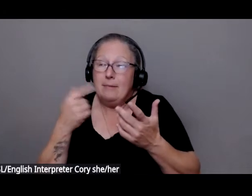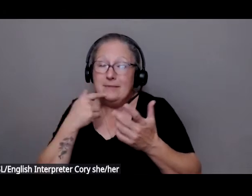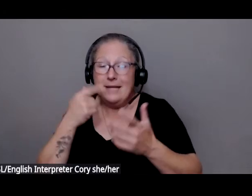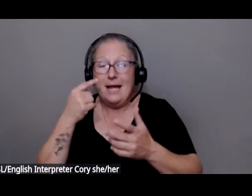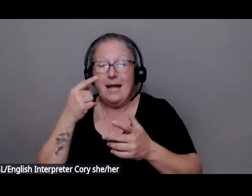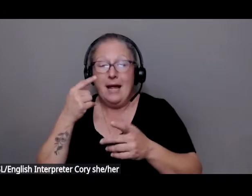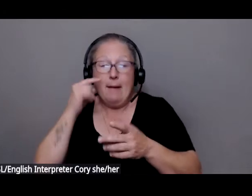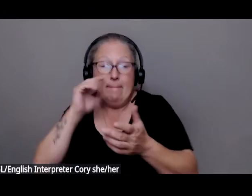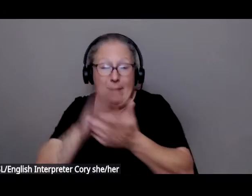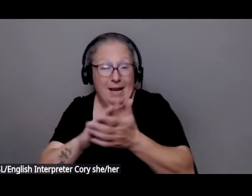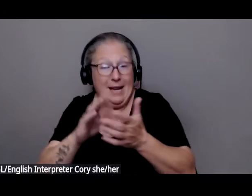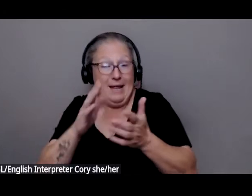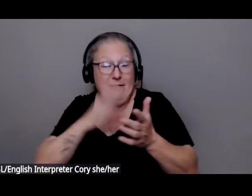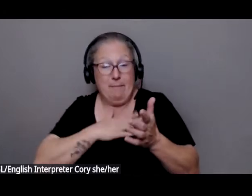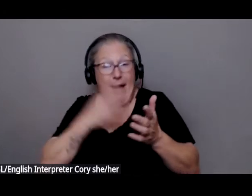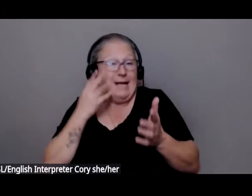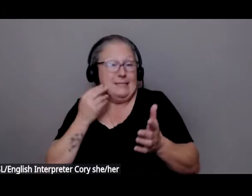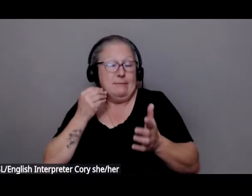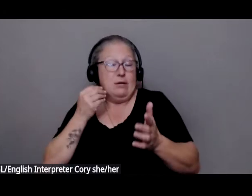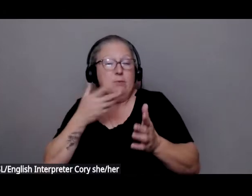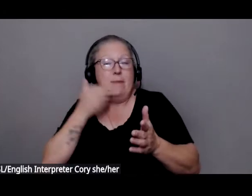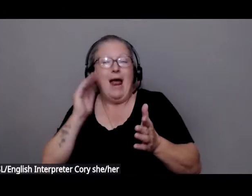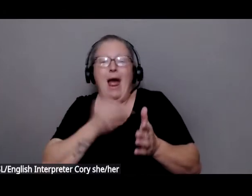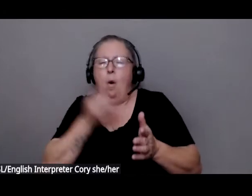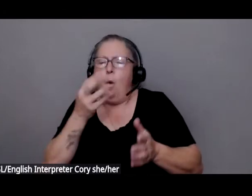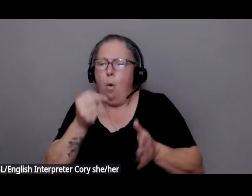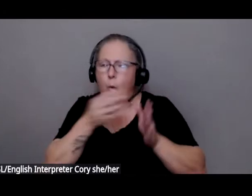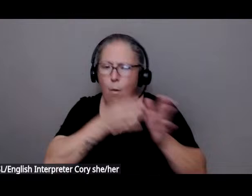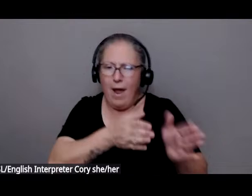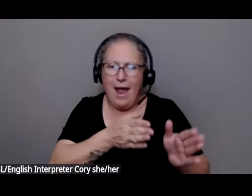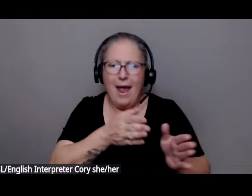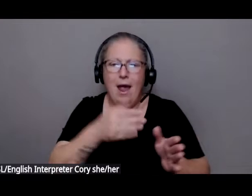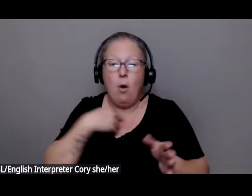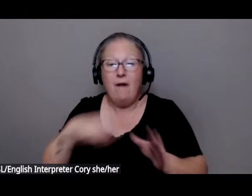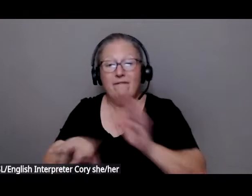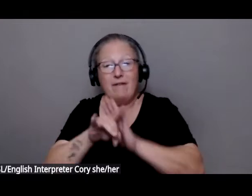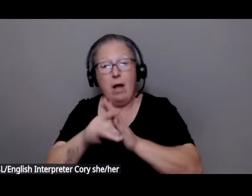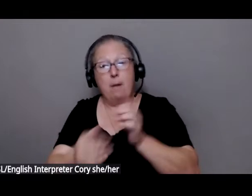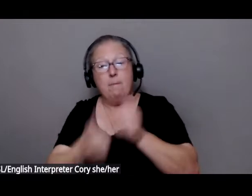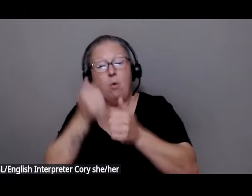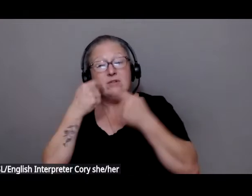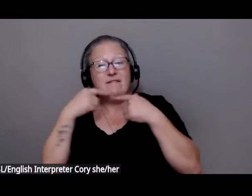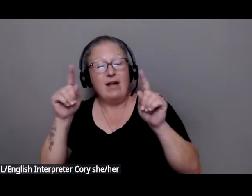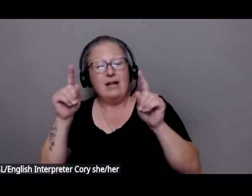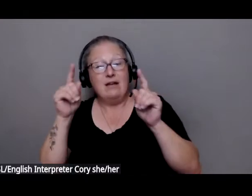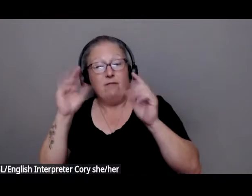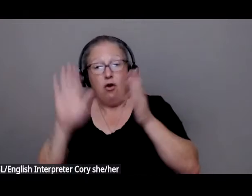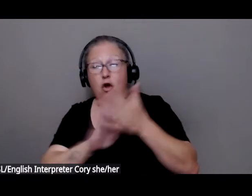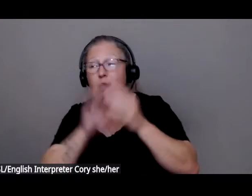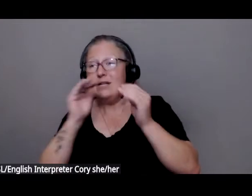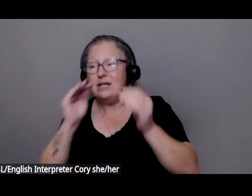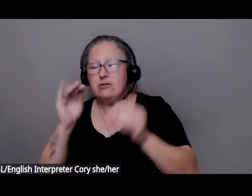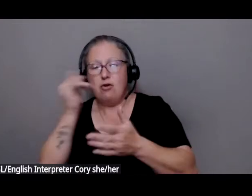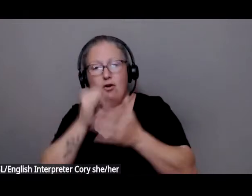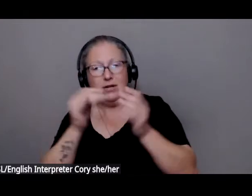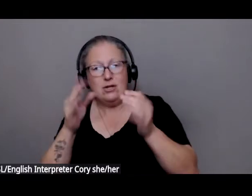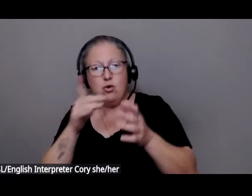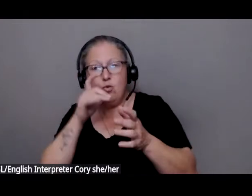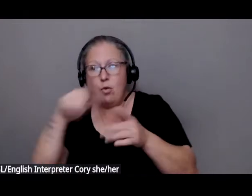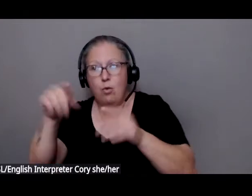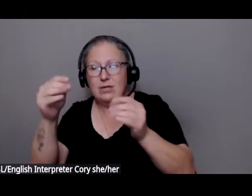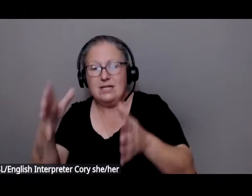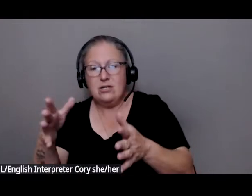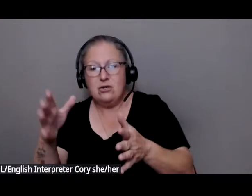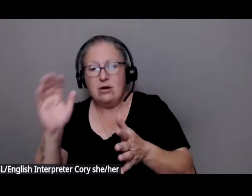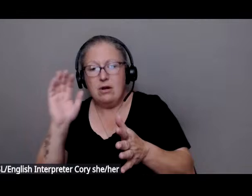go our own way. Is my experience that we found the most effective college teaching has been our teachers, who are those teachers, right? We like the